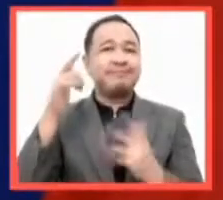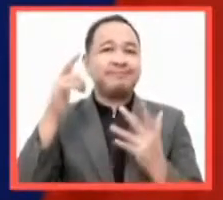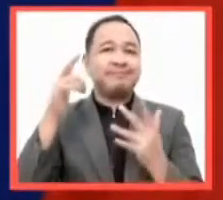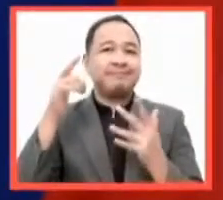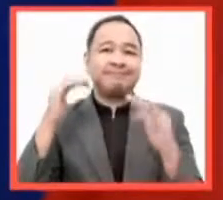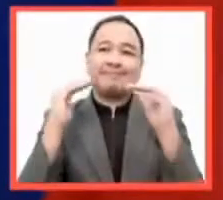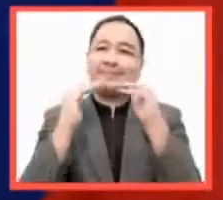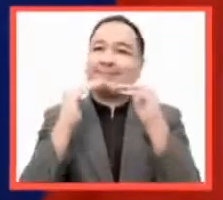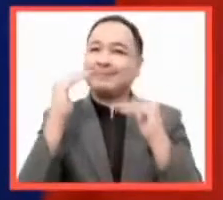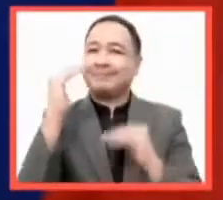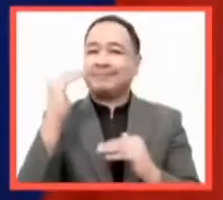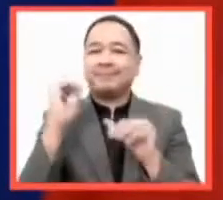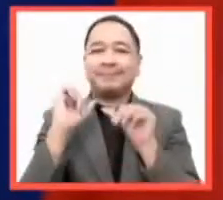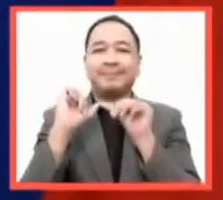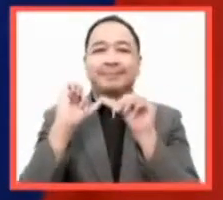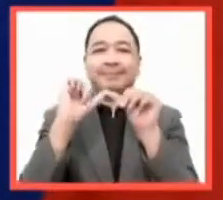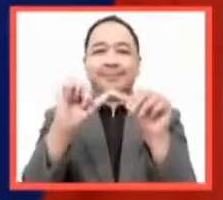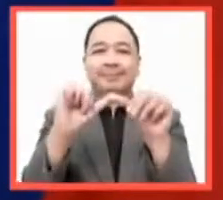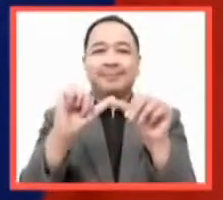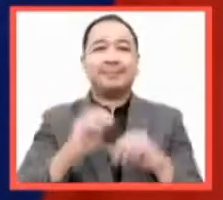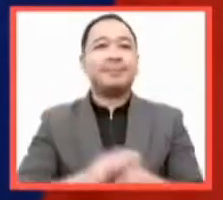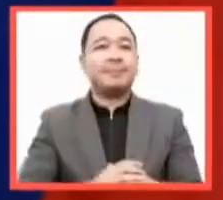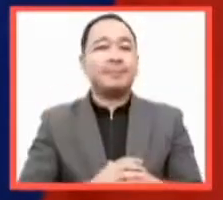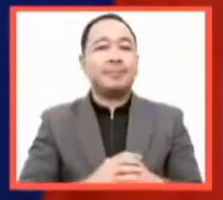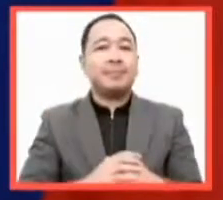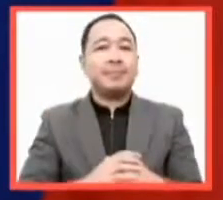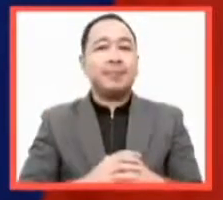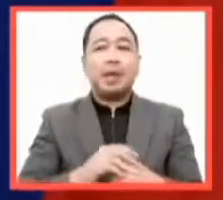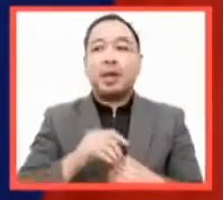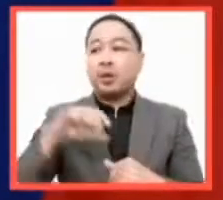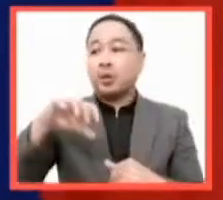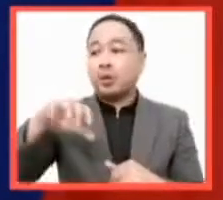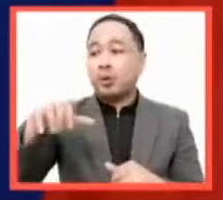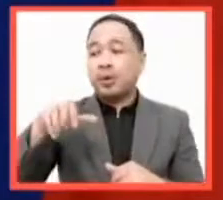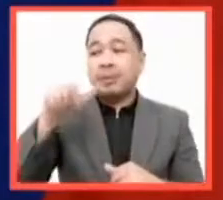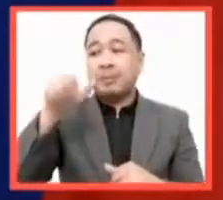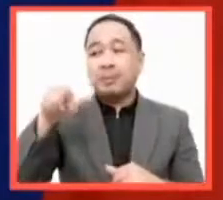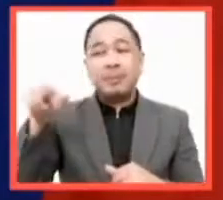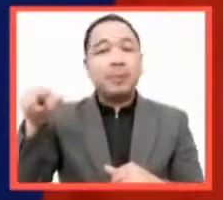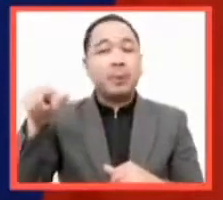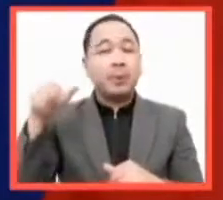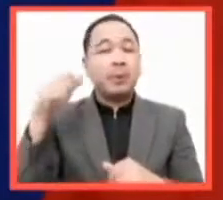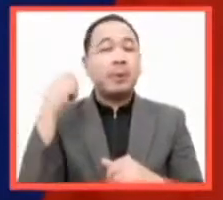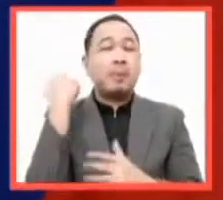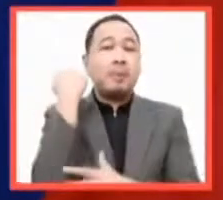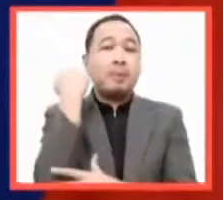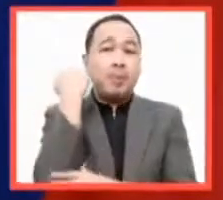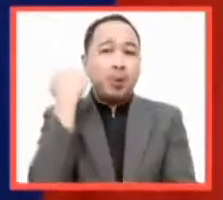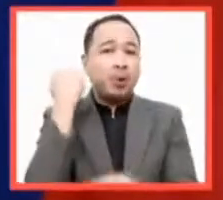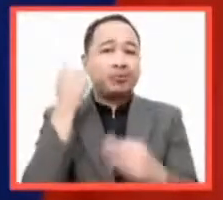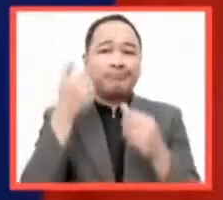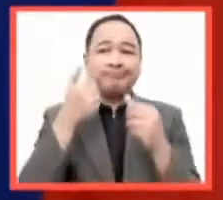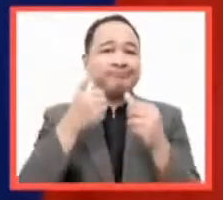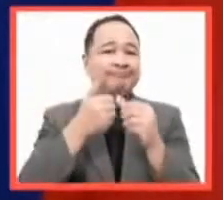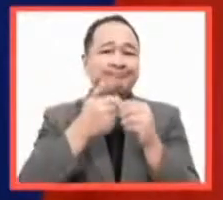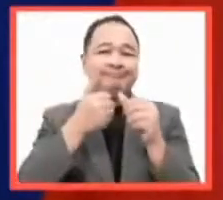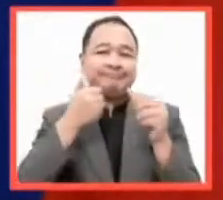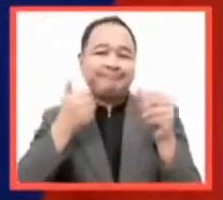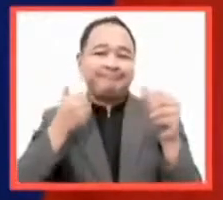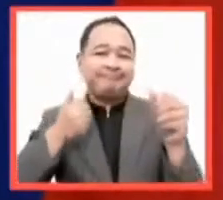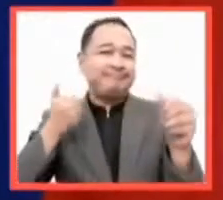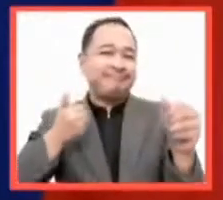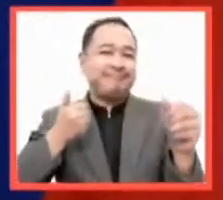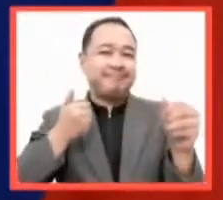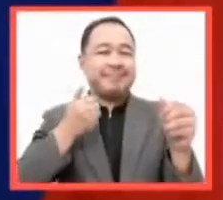of inequality, where the poor plays catch up with the rich, with no